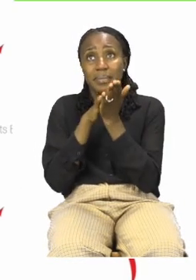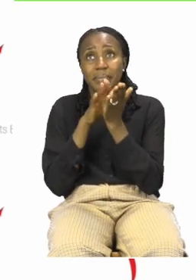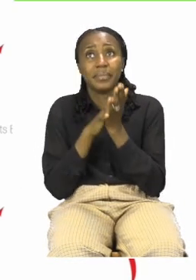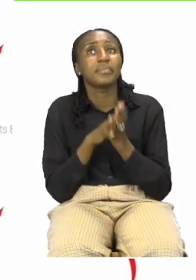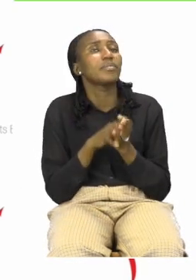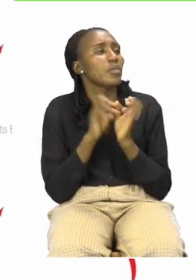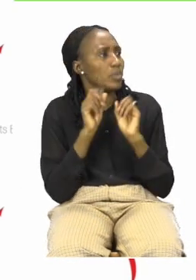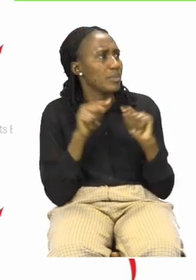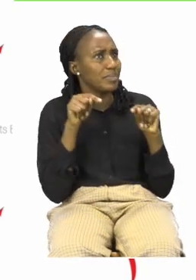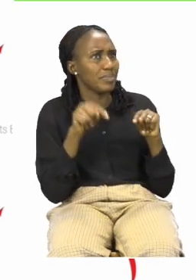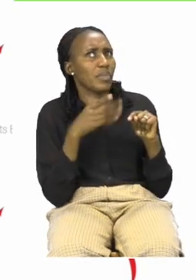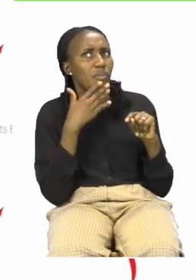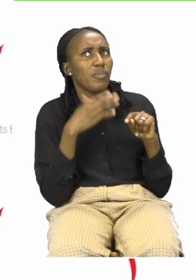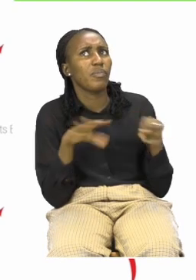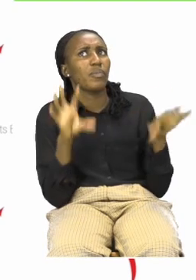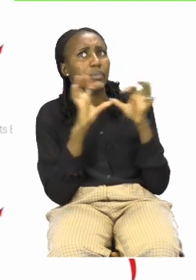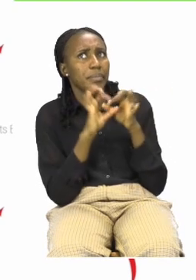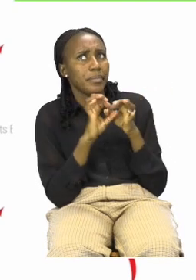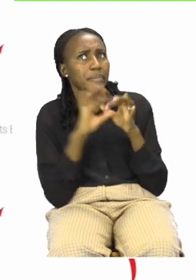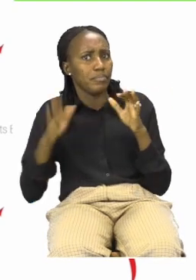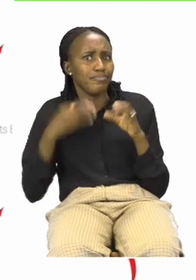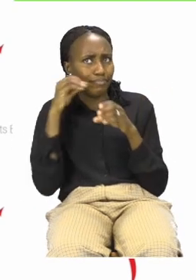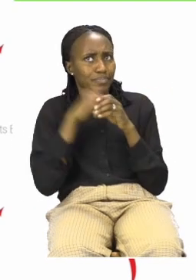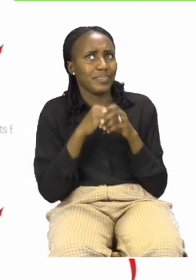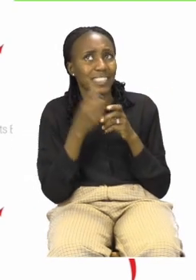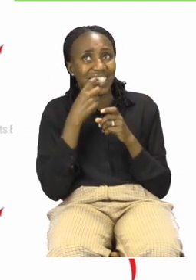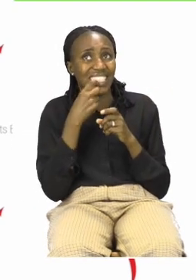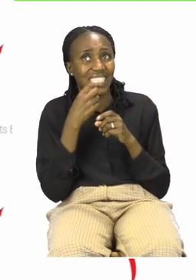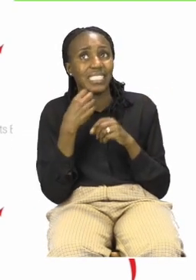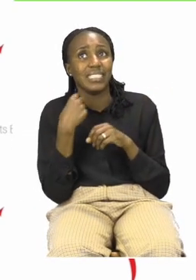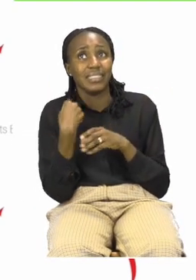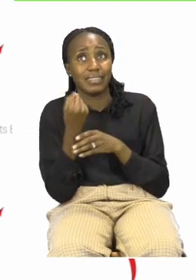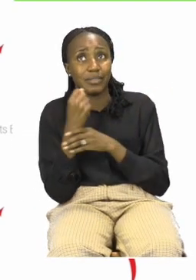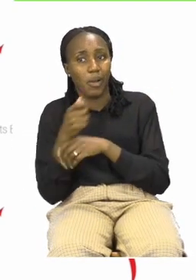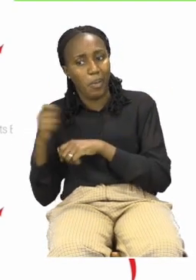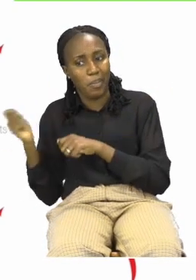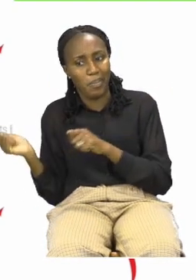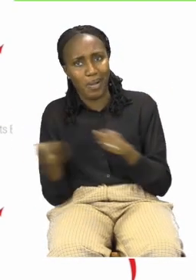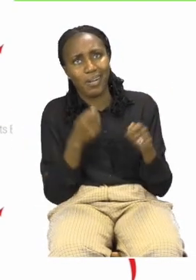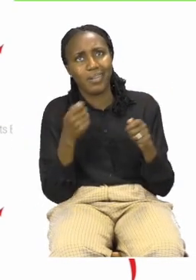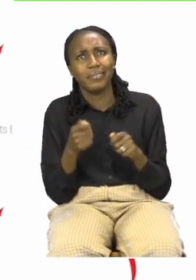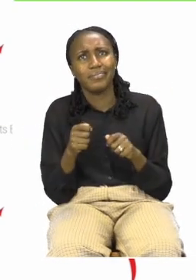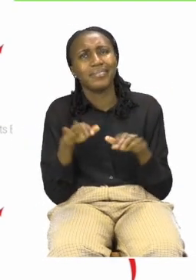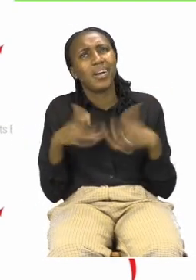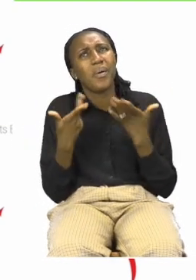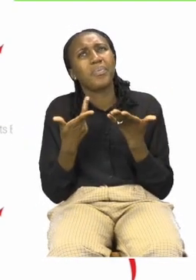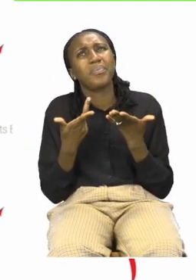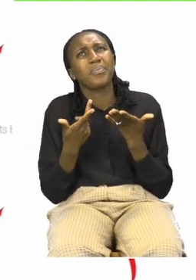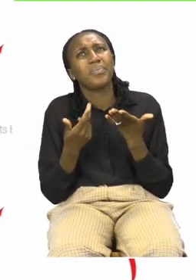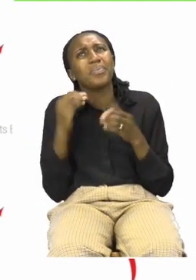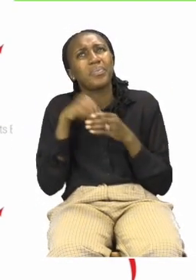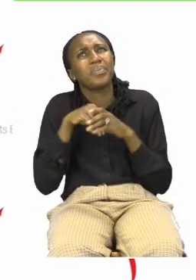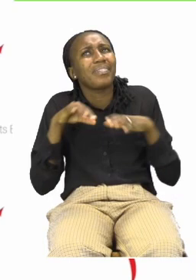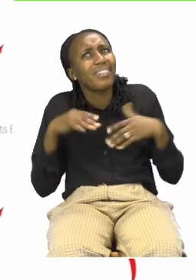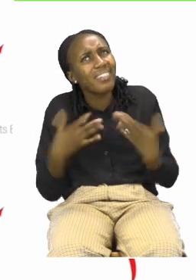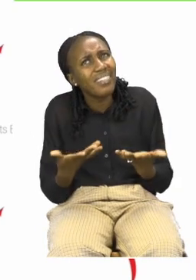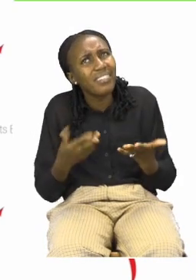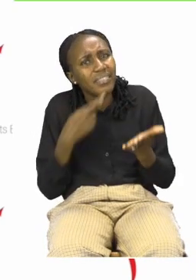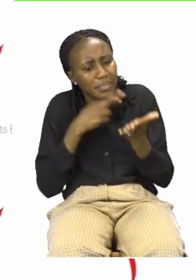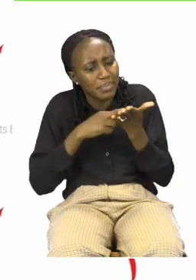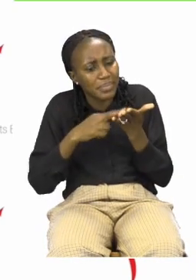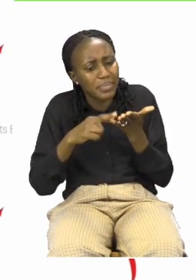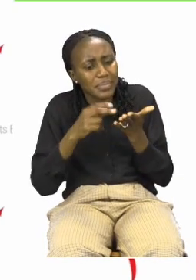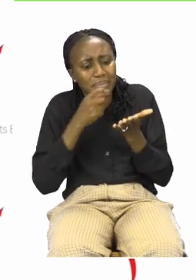home there and who would love to play golf or join the fraternity, how do they do it? Are there any registration